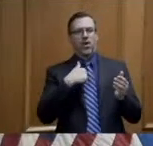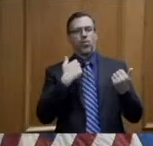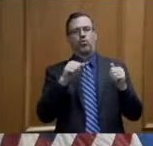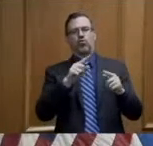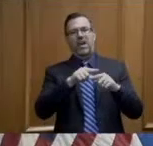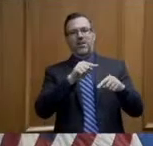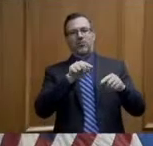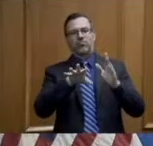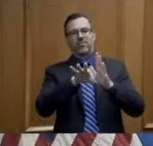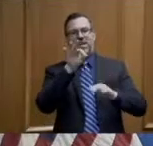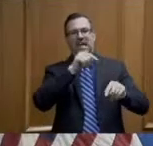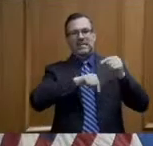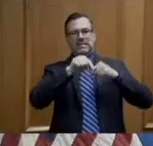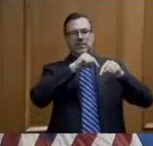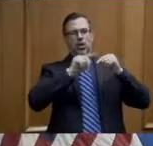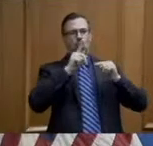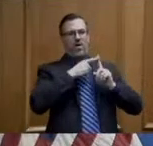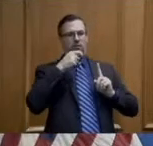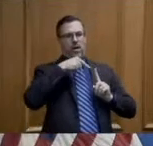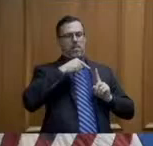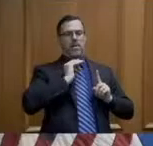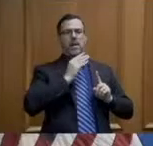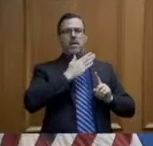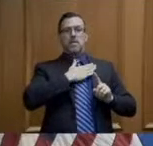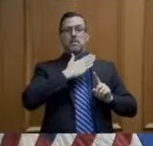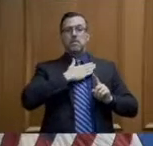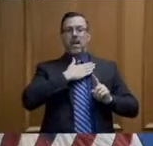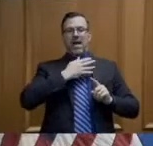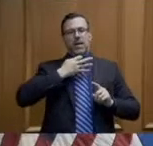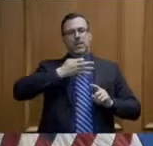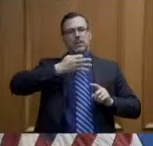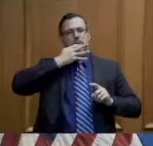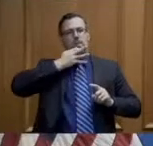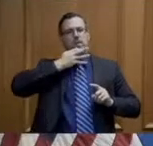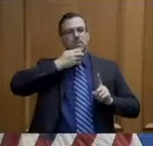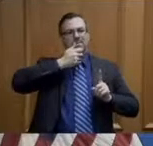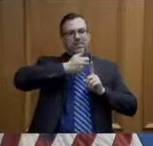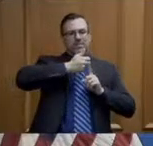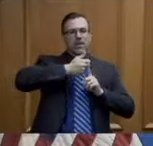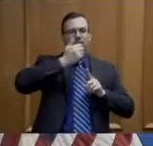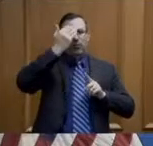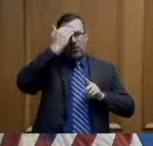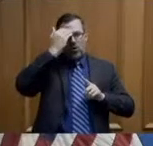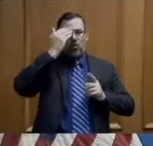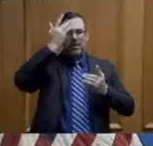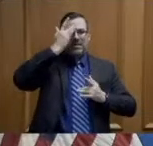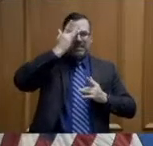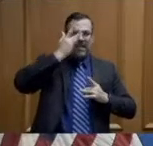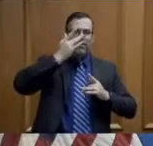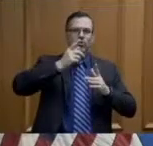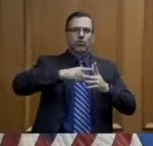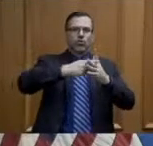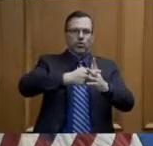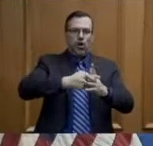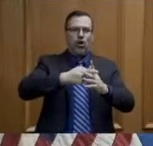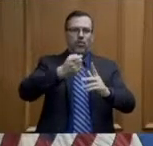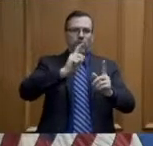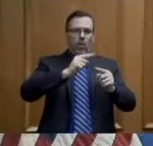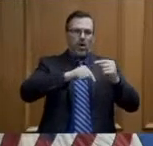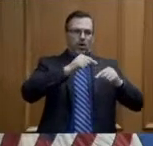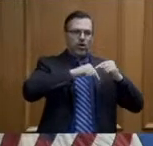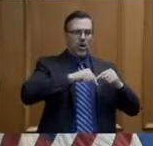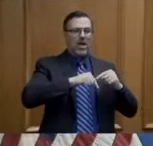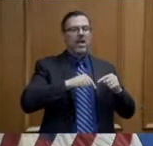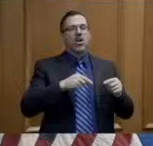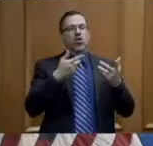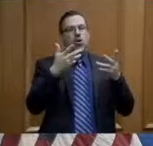My epidemiologist may know that cumulative number. I haven't heard that. It would be I would venture to guess it would be in the tens of